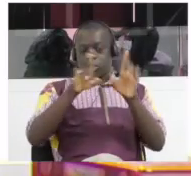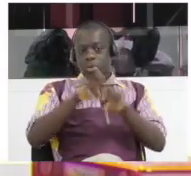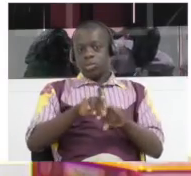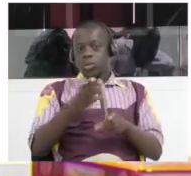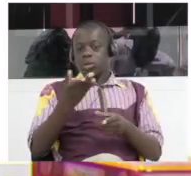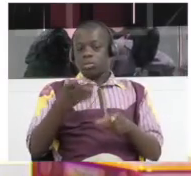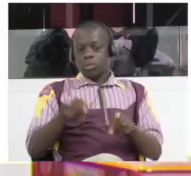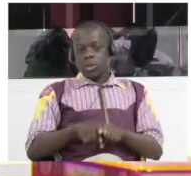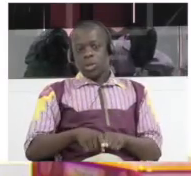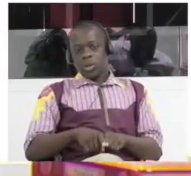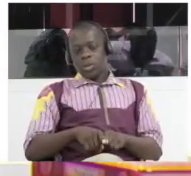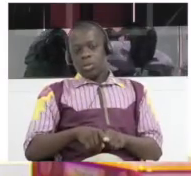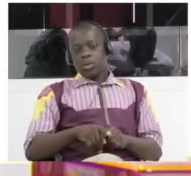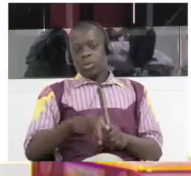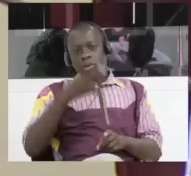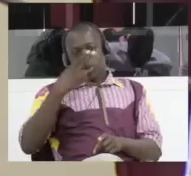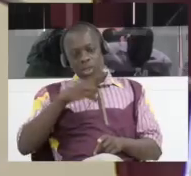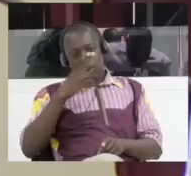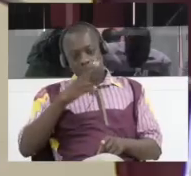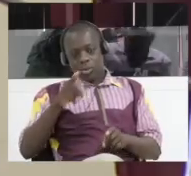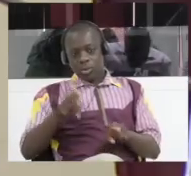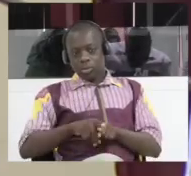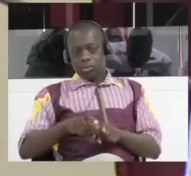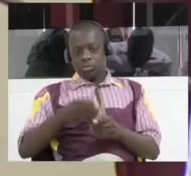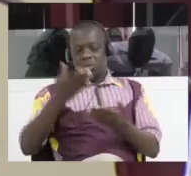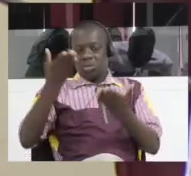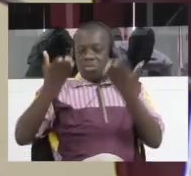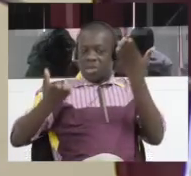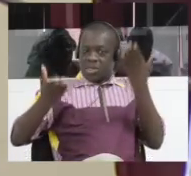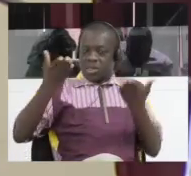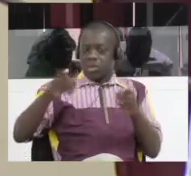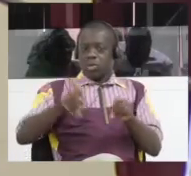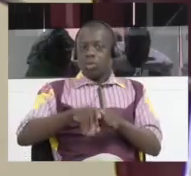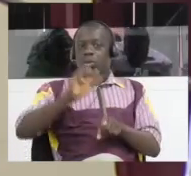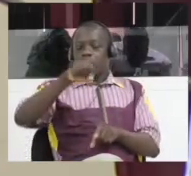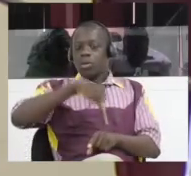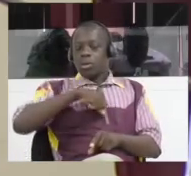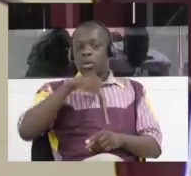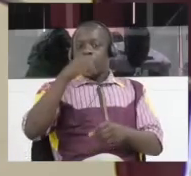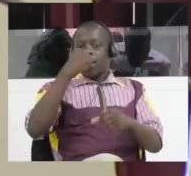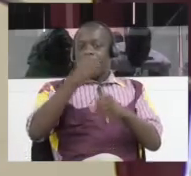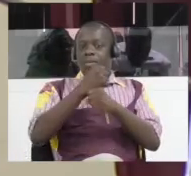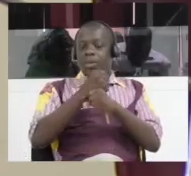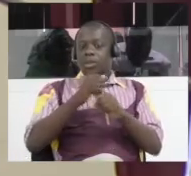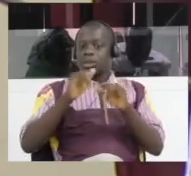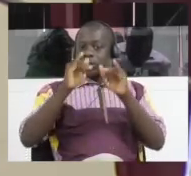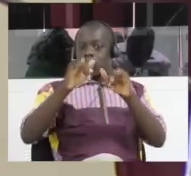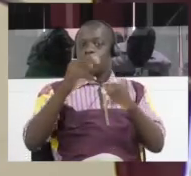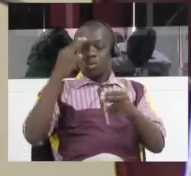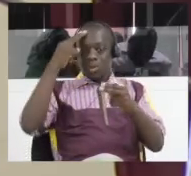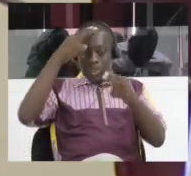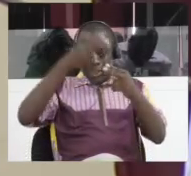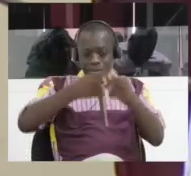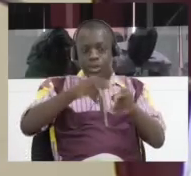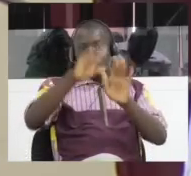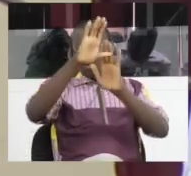with balancing perhaps your commitment to maintaining or